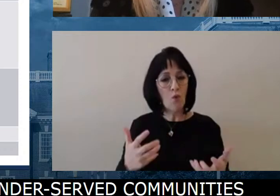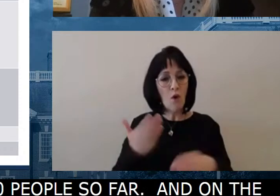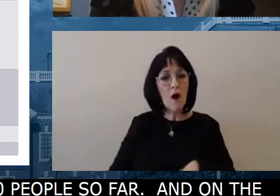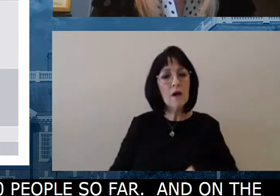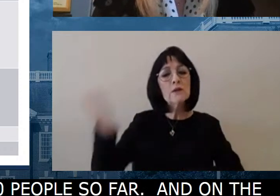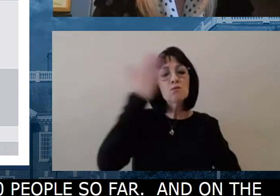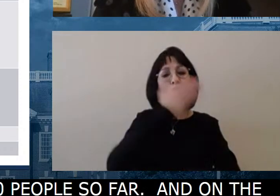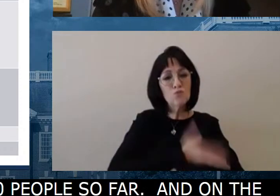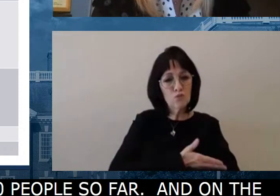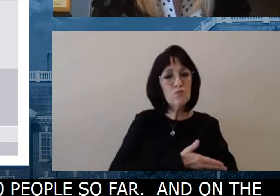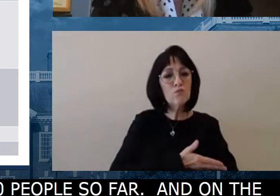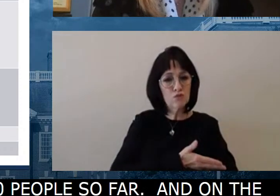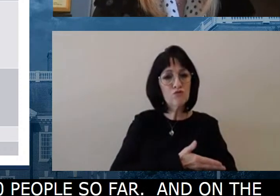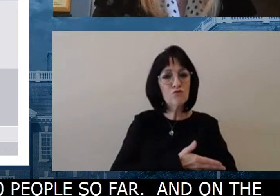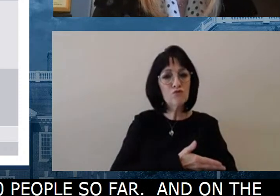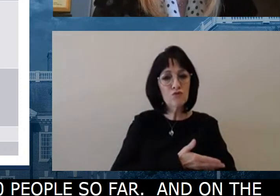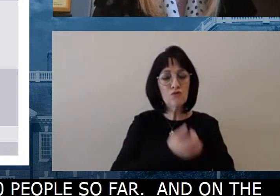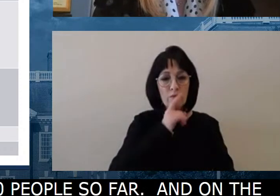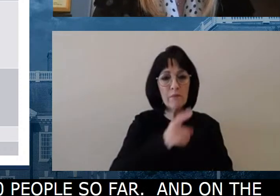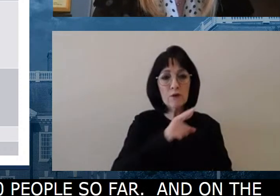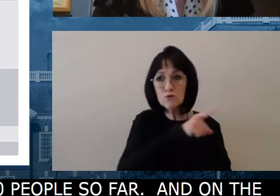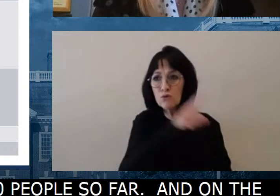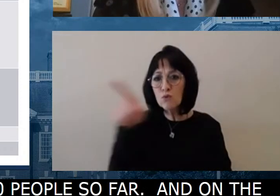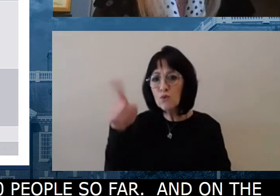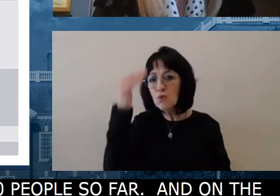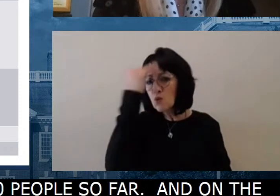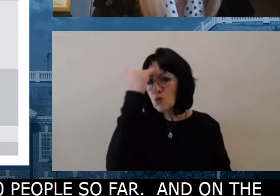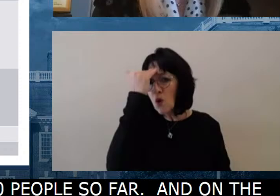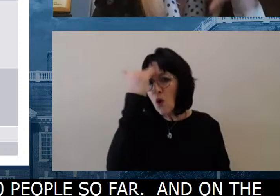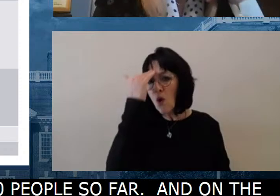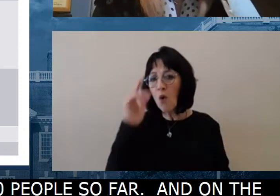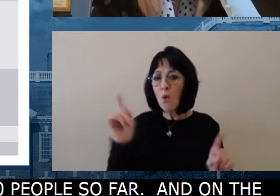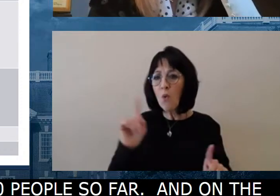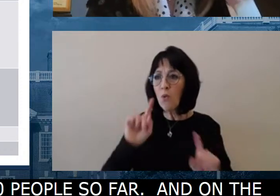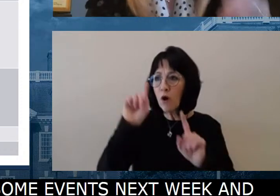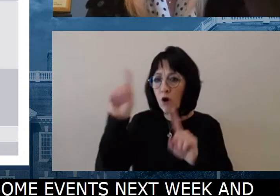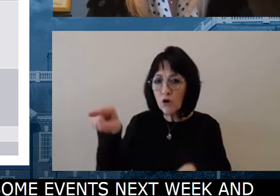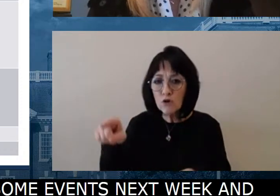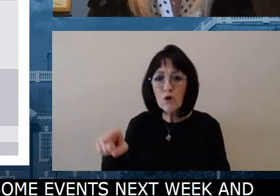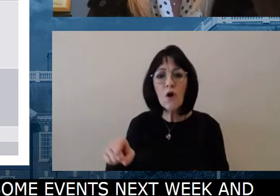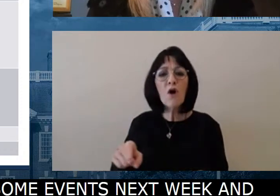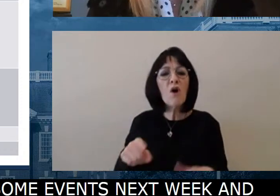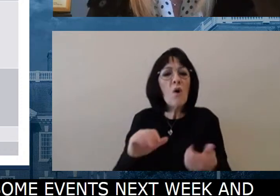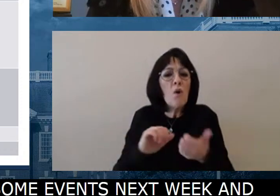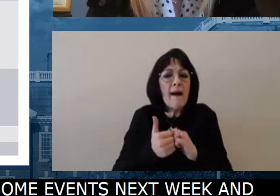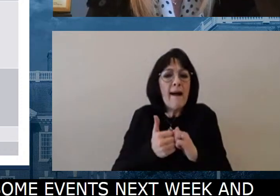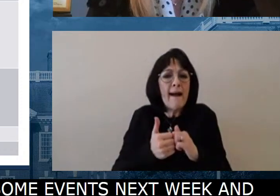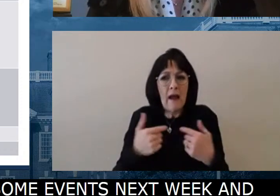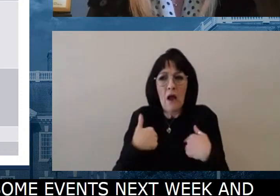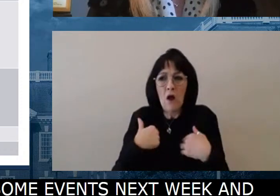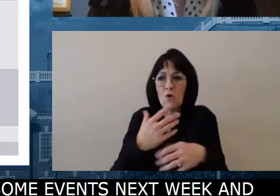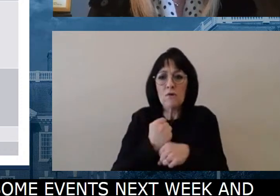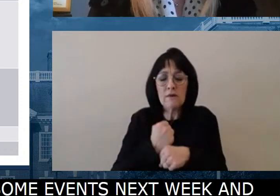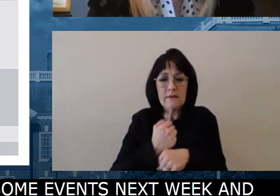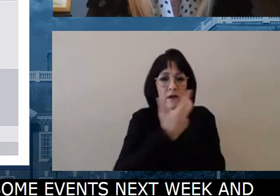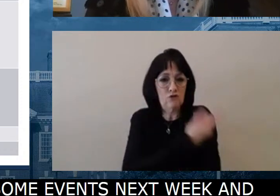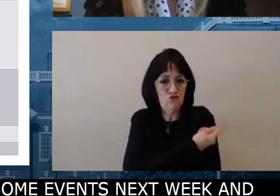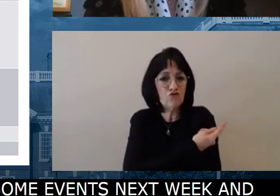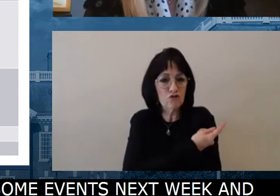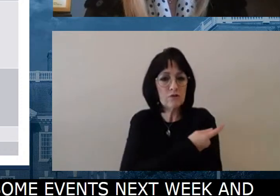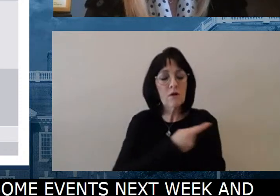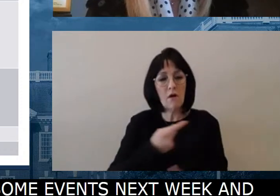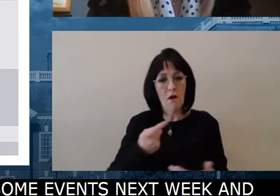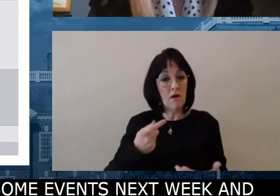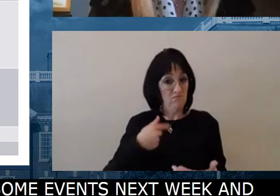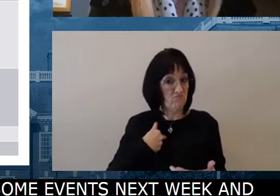efforts ourselves and with a number of partners to have over 20 events